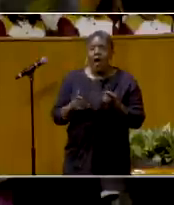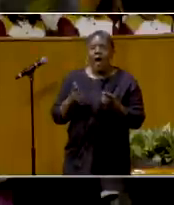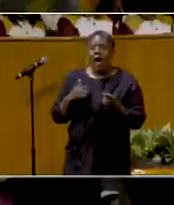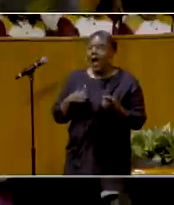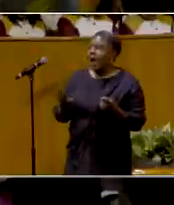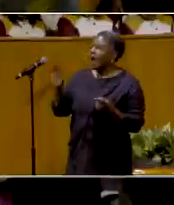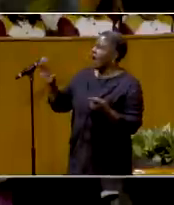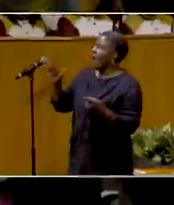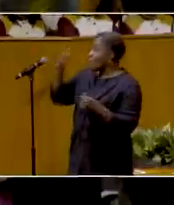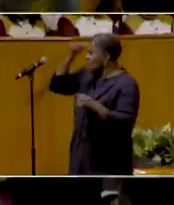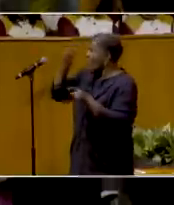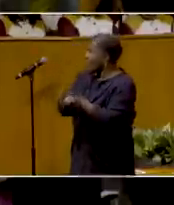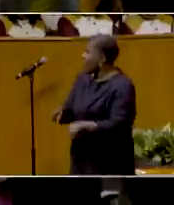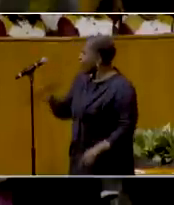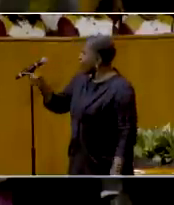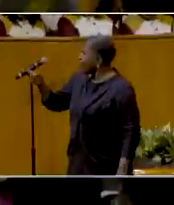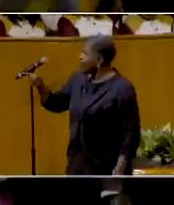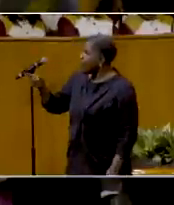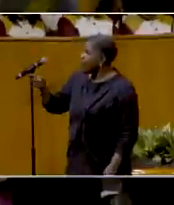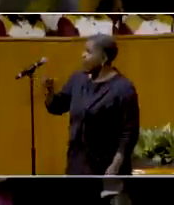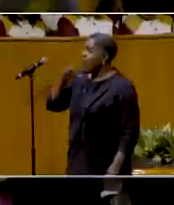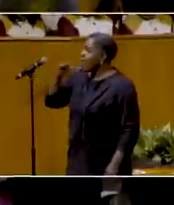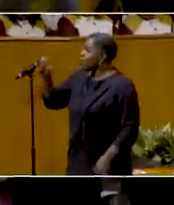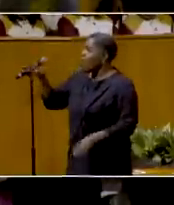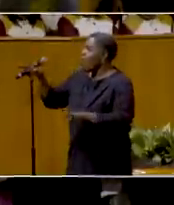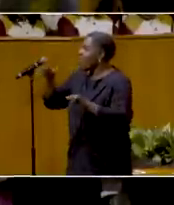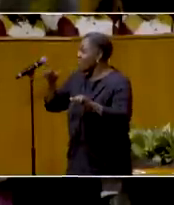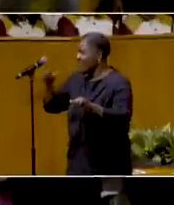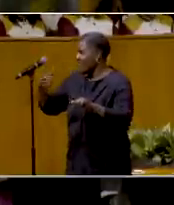hollered at him, "Brother, don't leave yet.